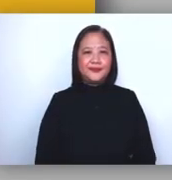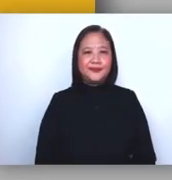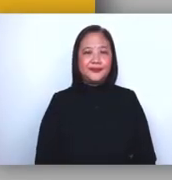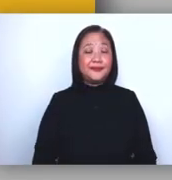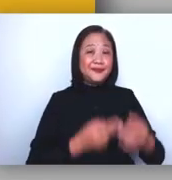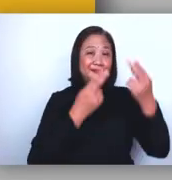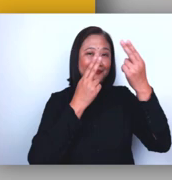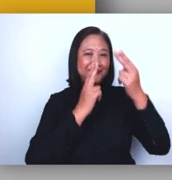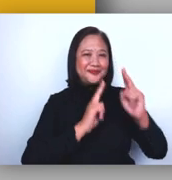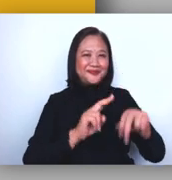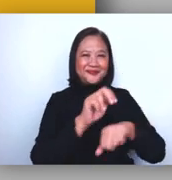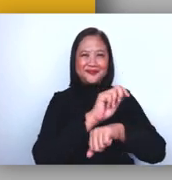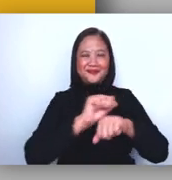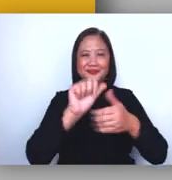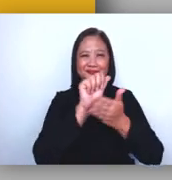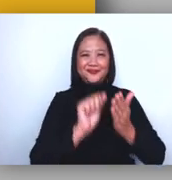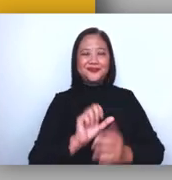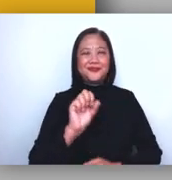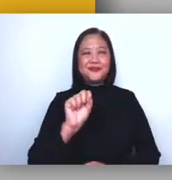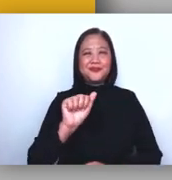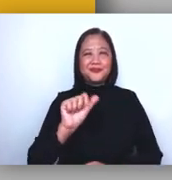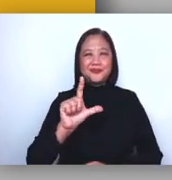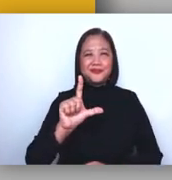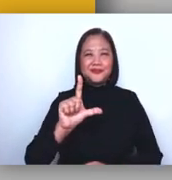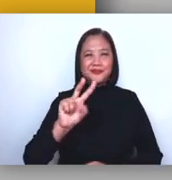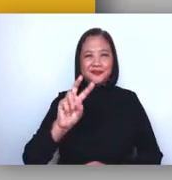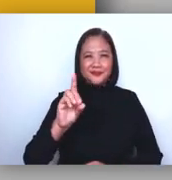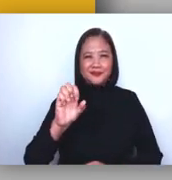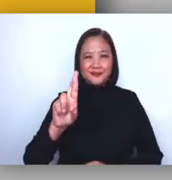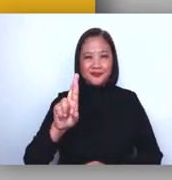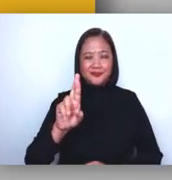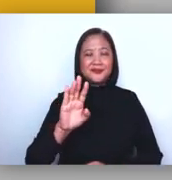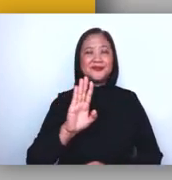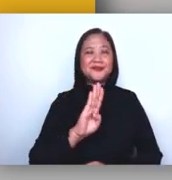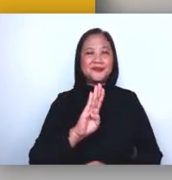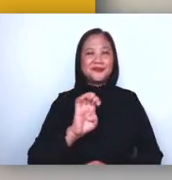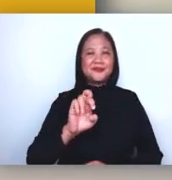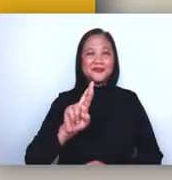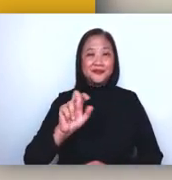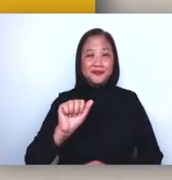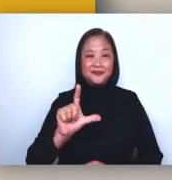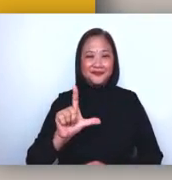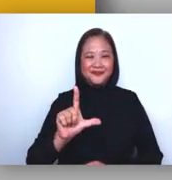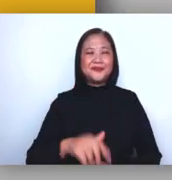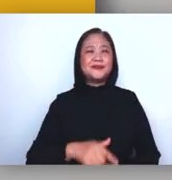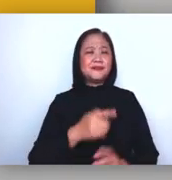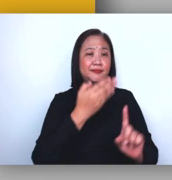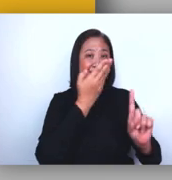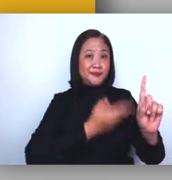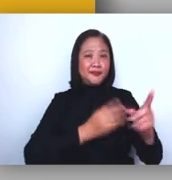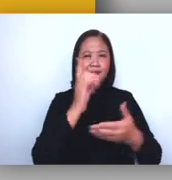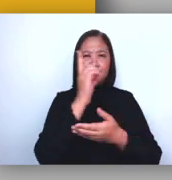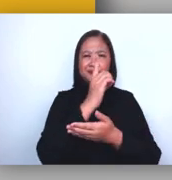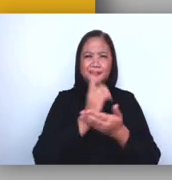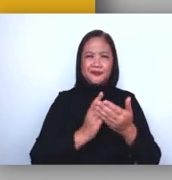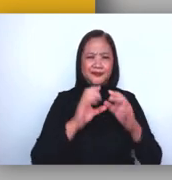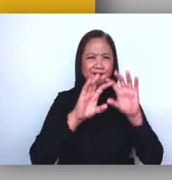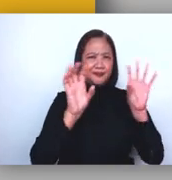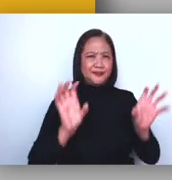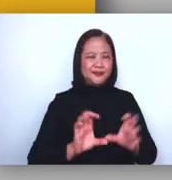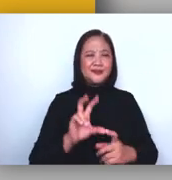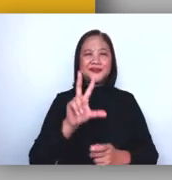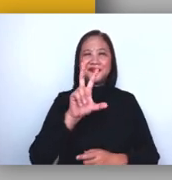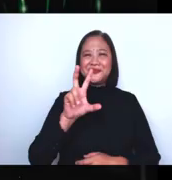A tribute to national artist Salvador Bernal. Salvador F. Bernal designed more than 300